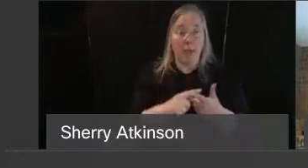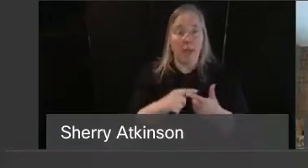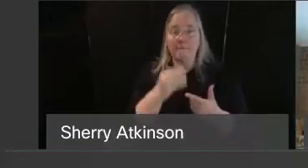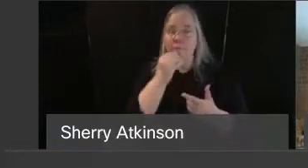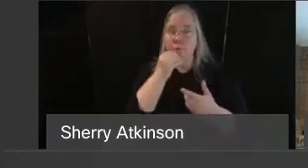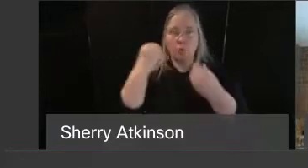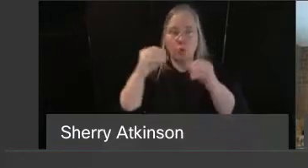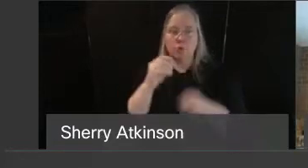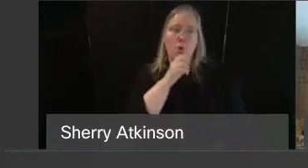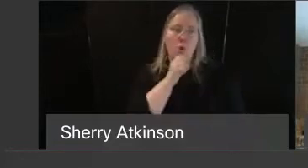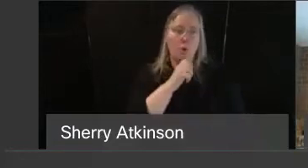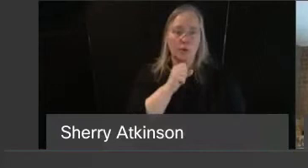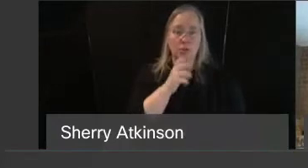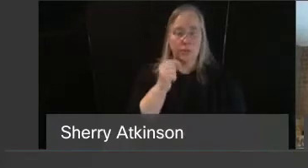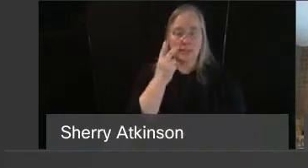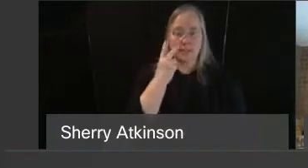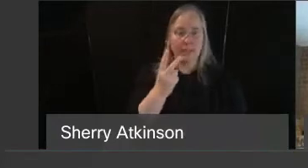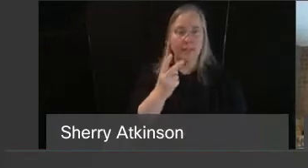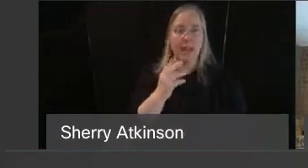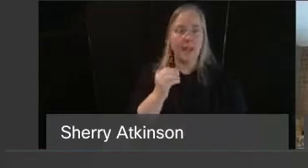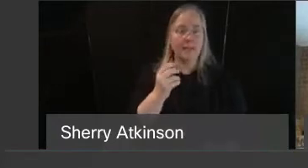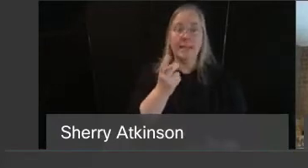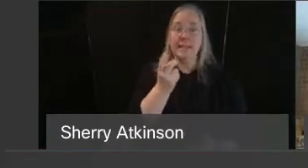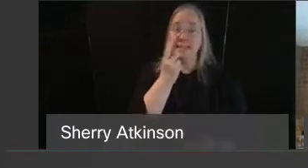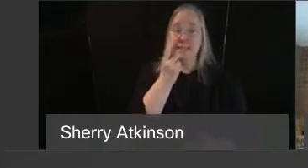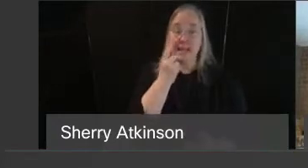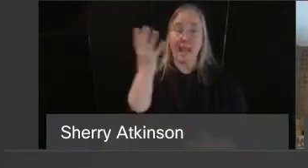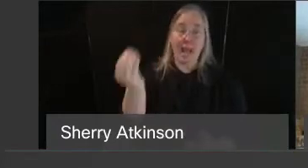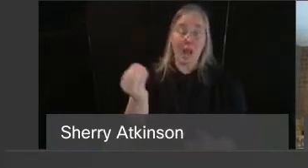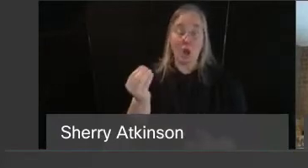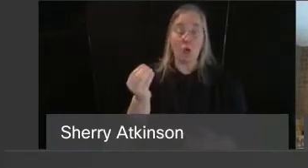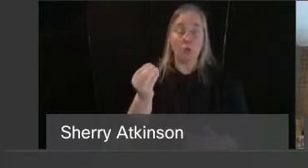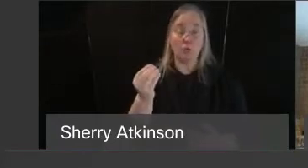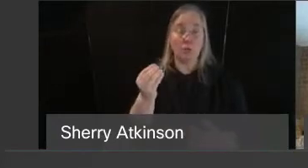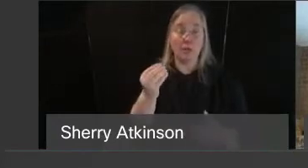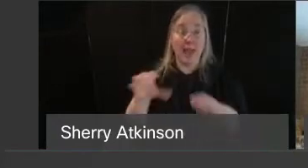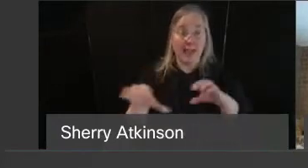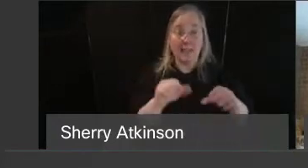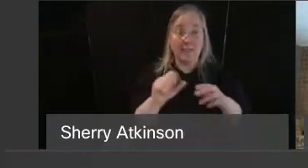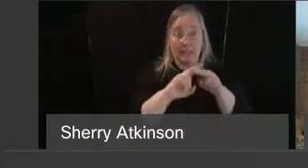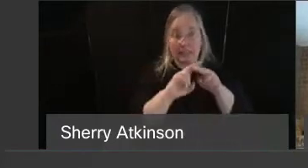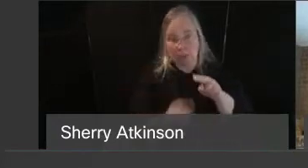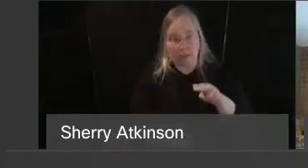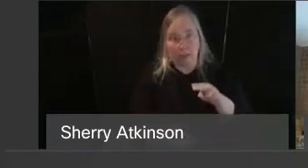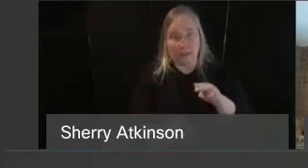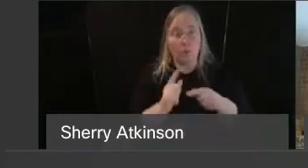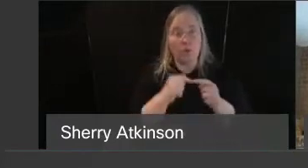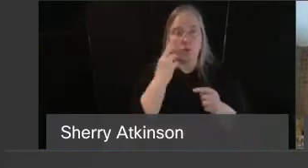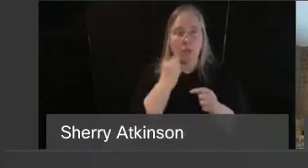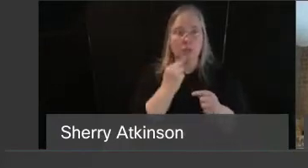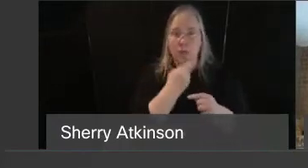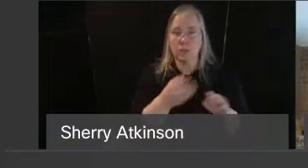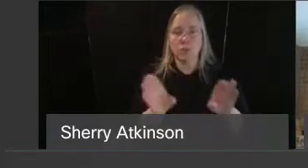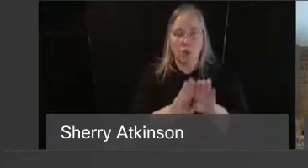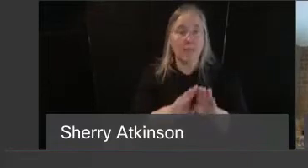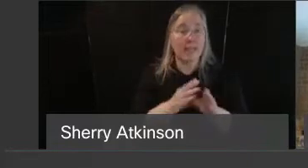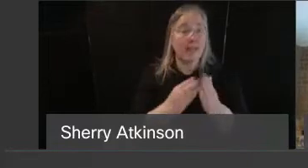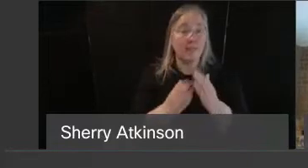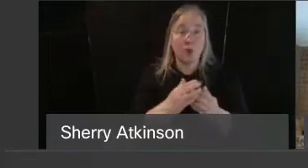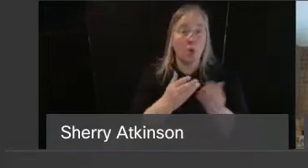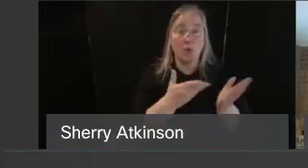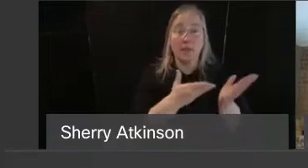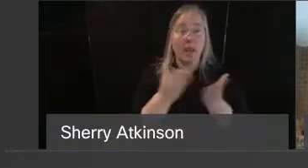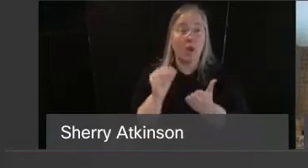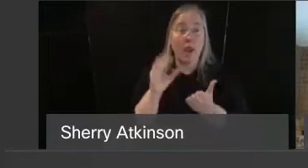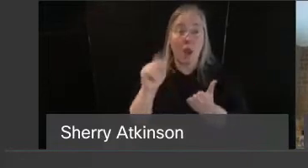basically our dining out activity decreased substantially when restaurants were closed, and even though takeout was available, it still was